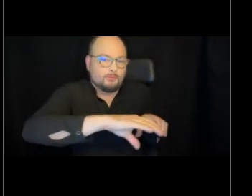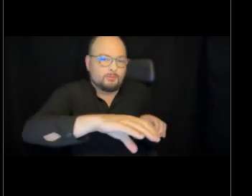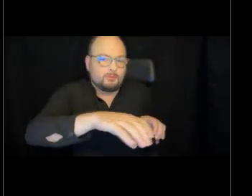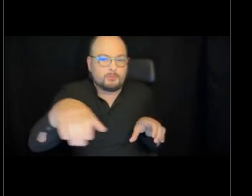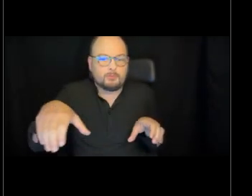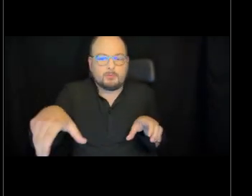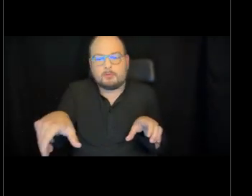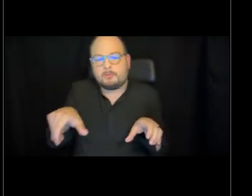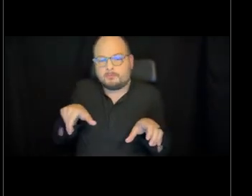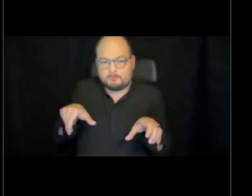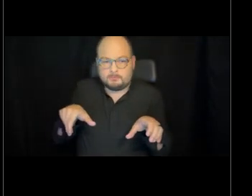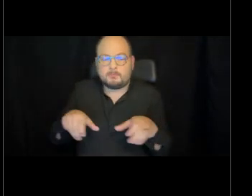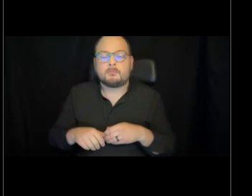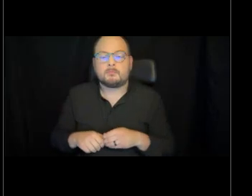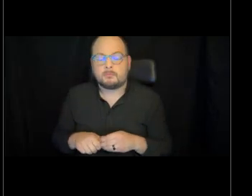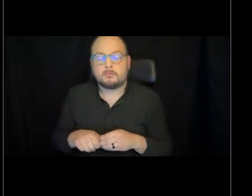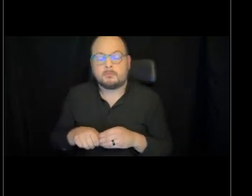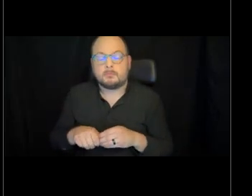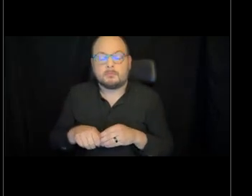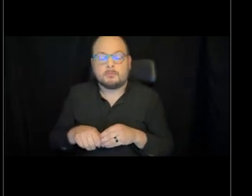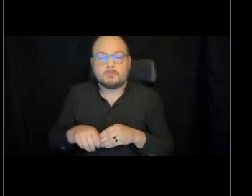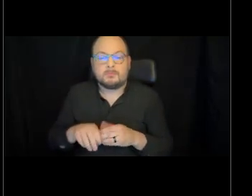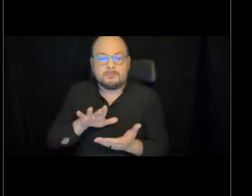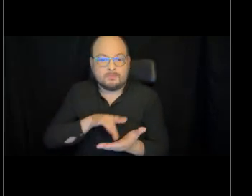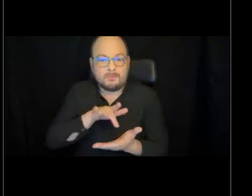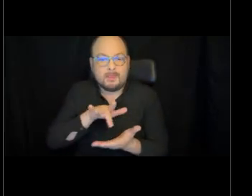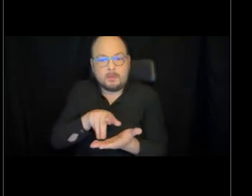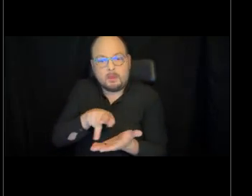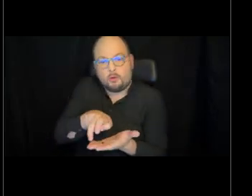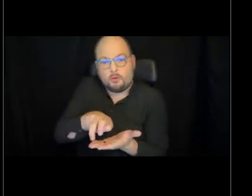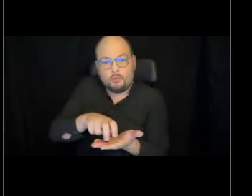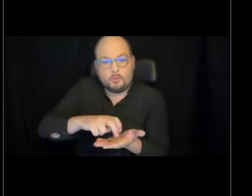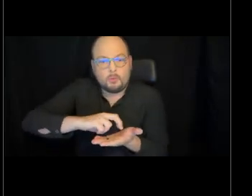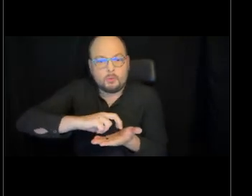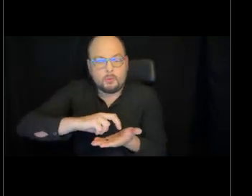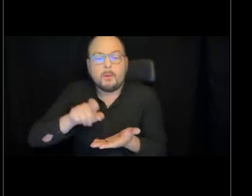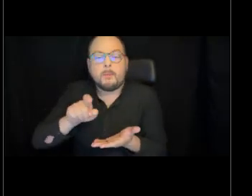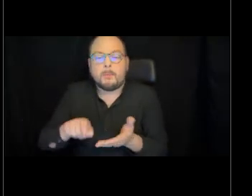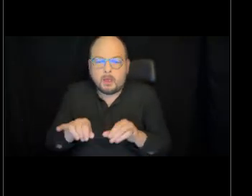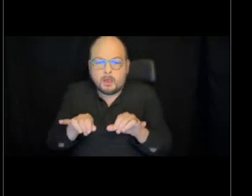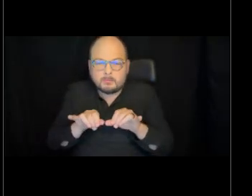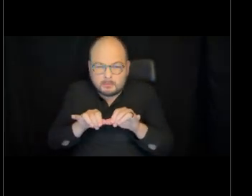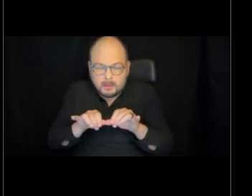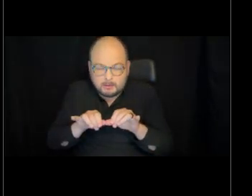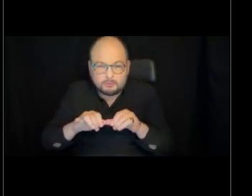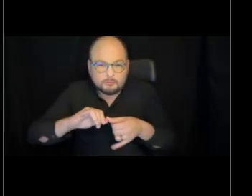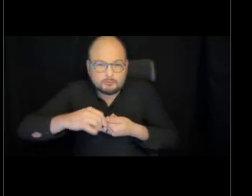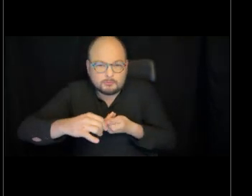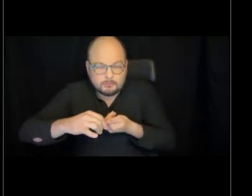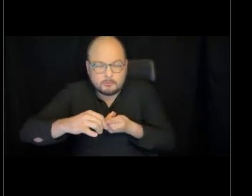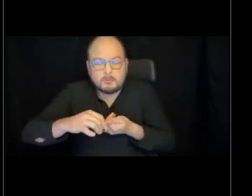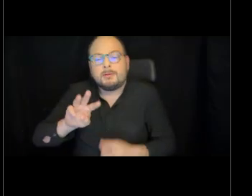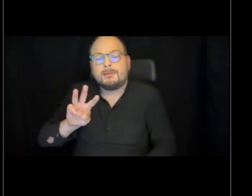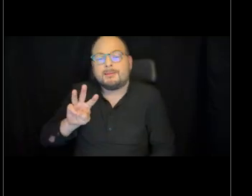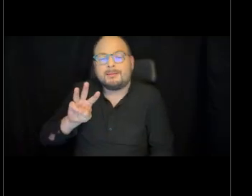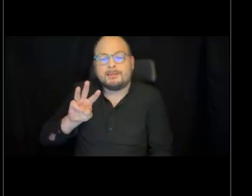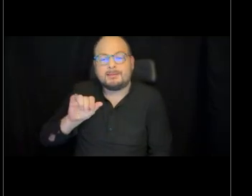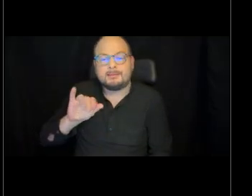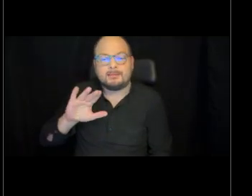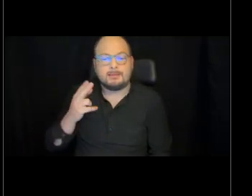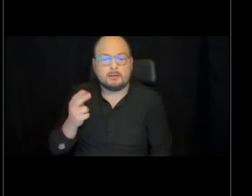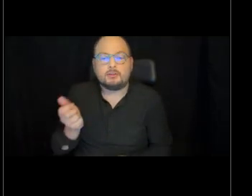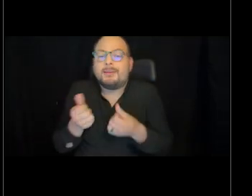60-inch diameter turning circle is required in a U-shaped kitchen with a sink, range,